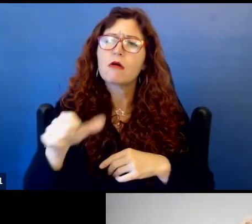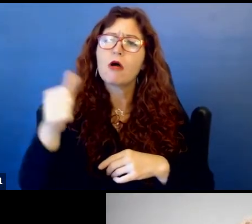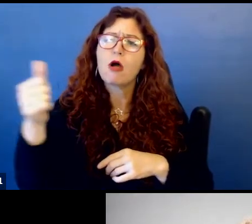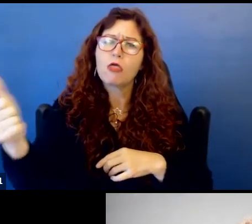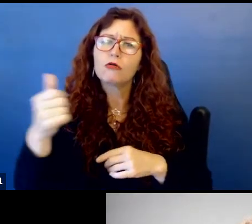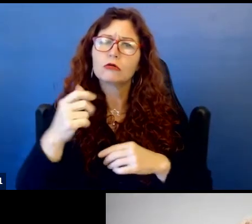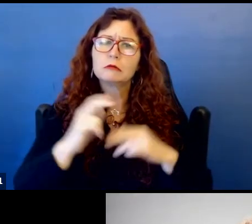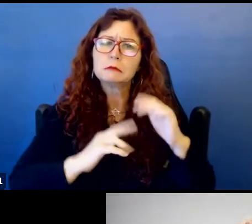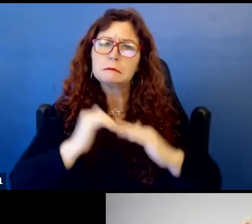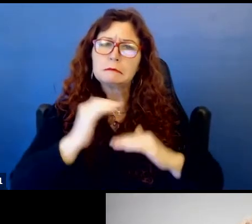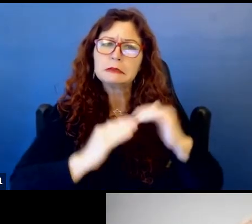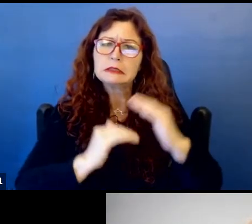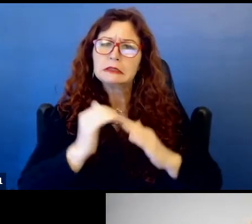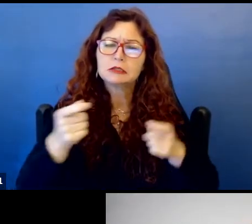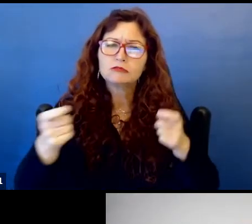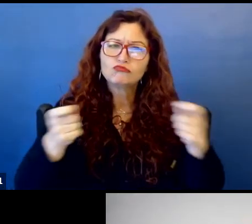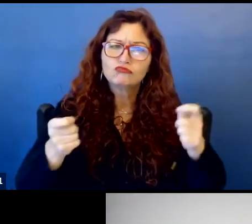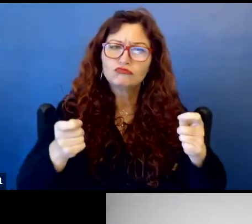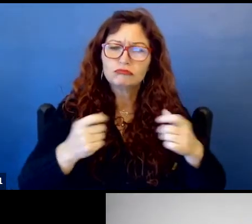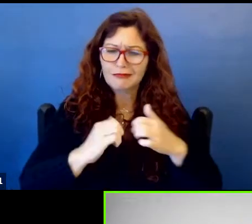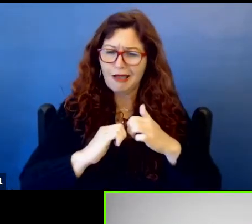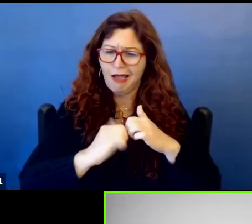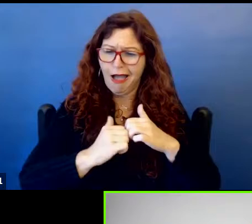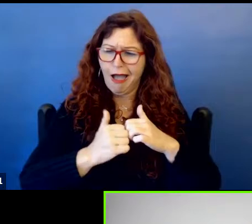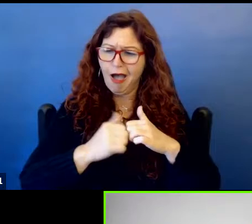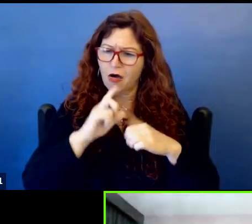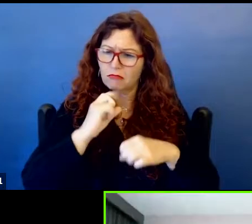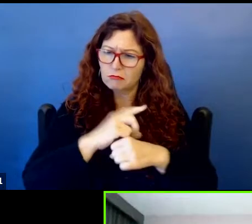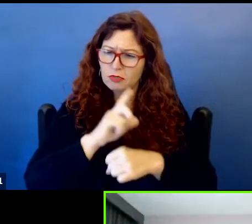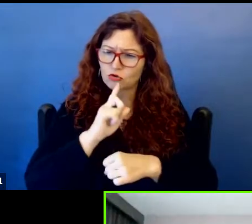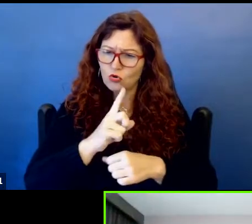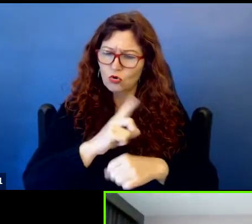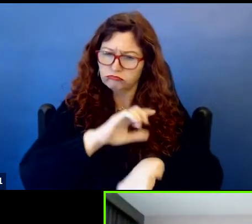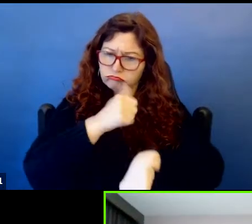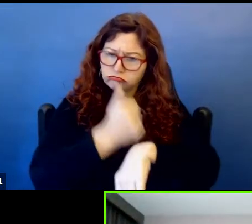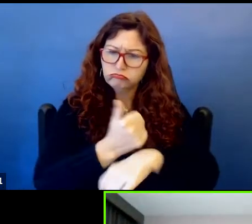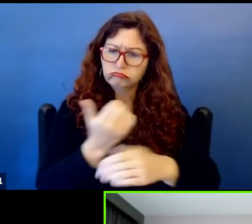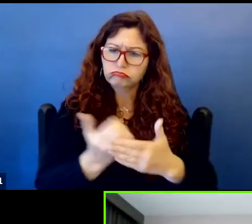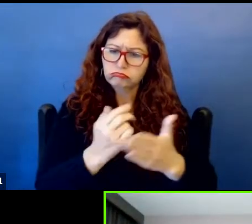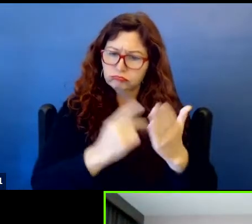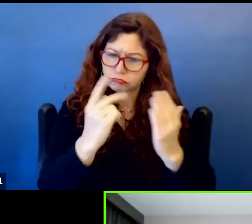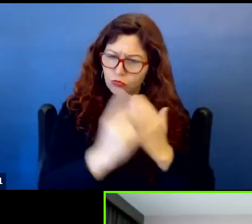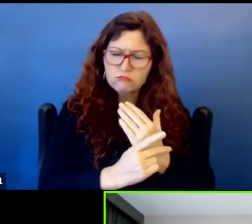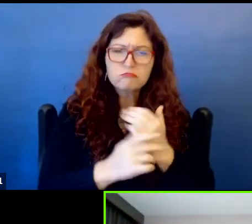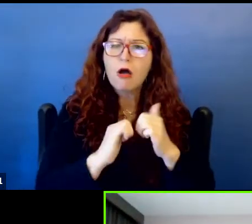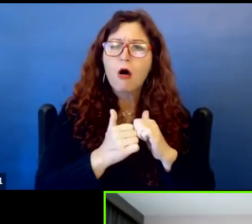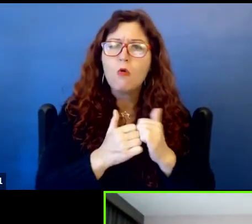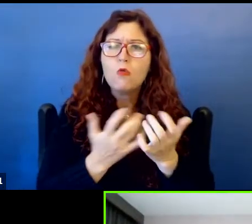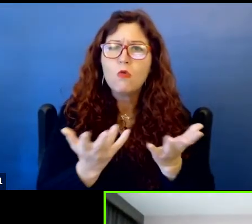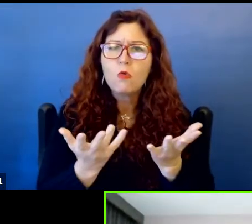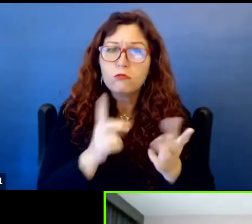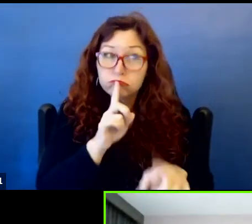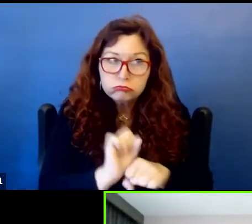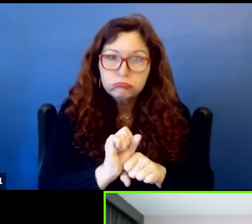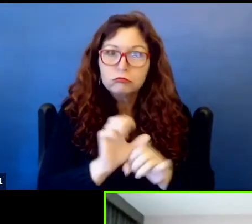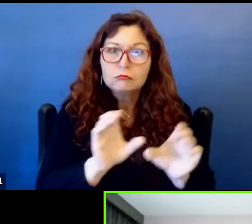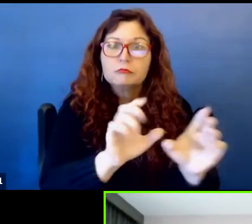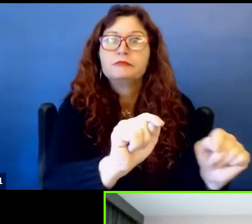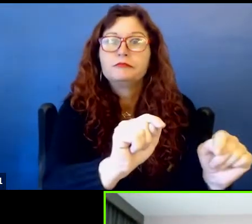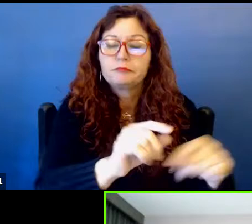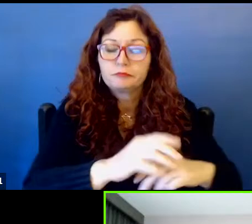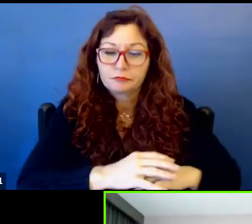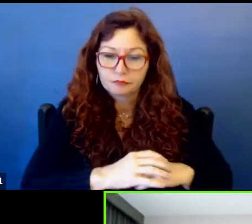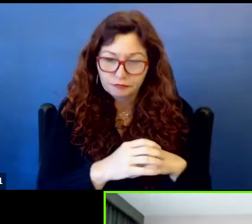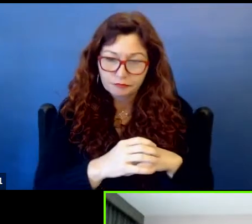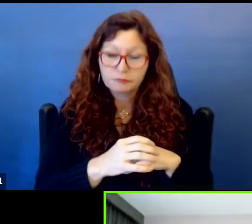pillars of that pledge sure we have contractors who are working both through their chapters